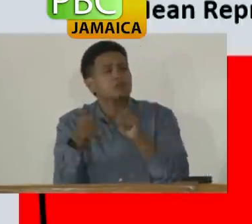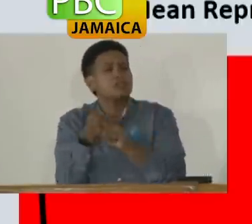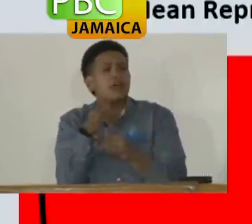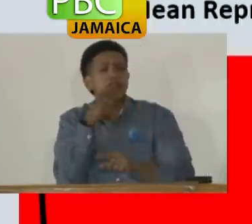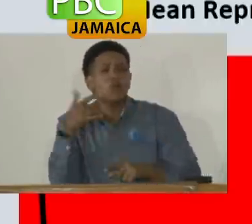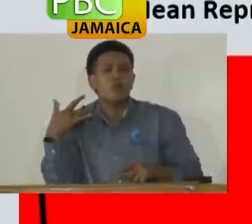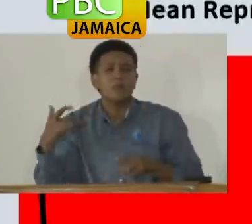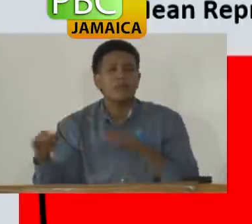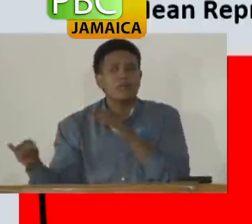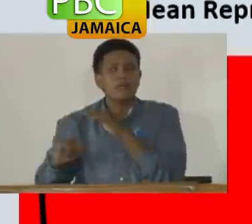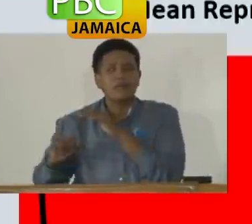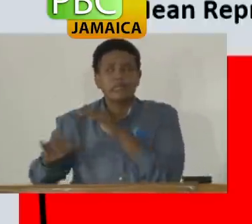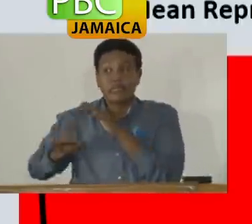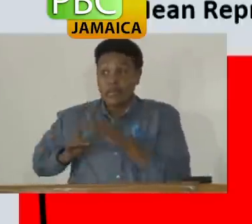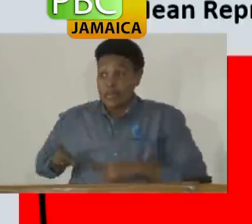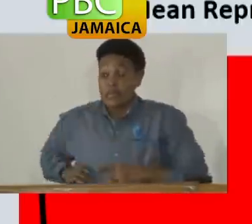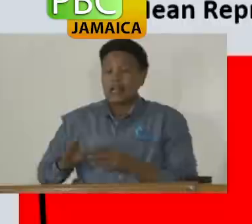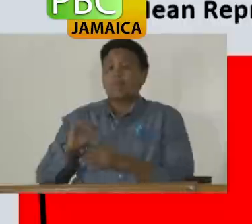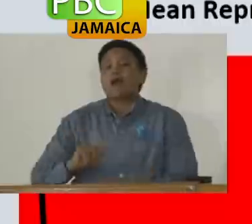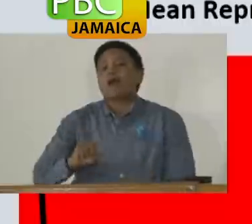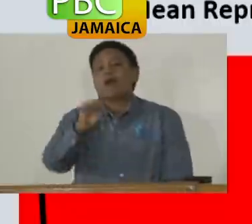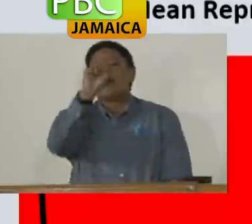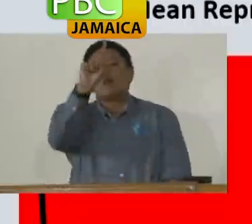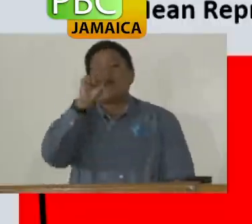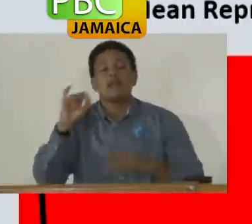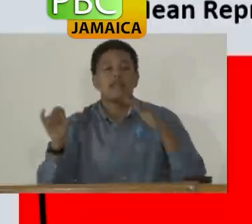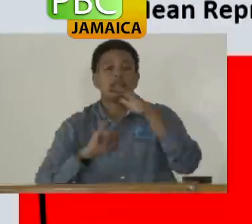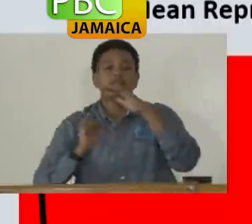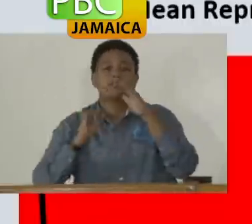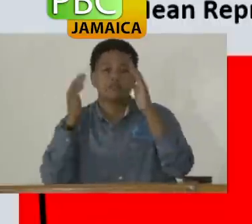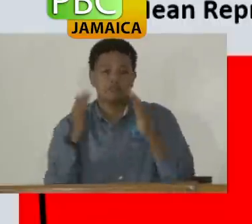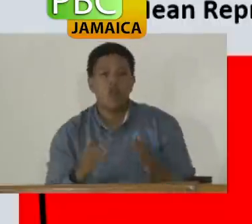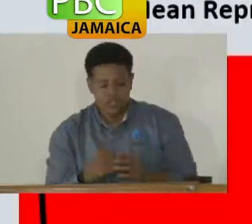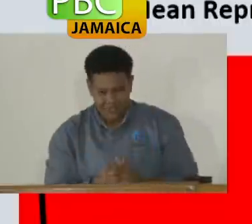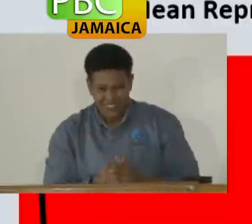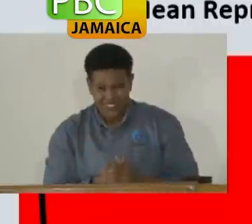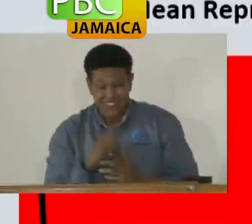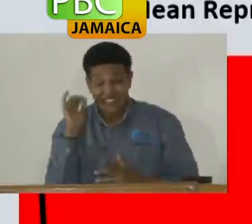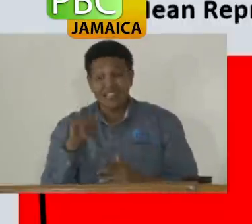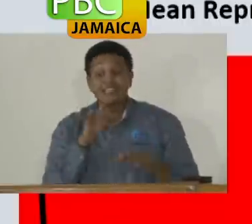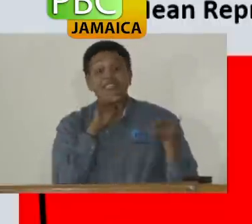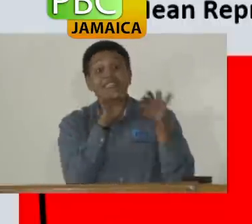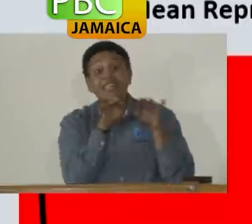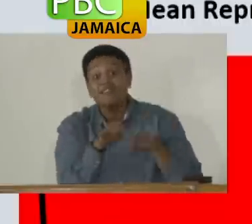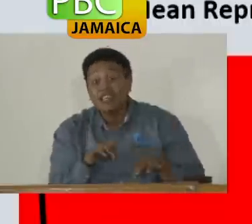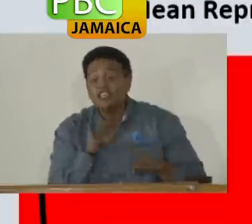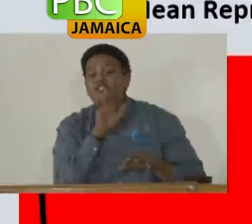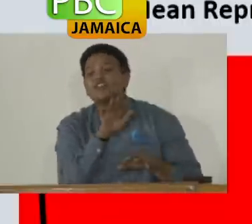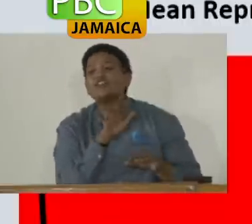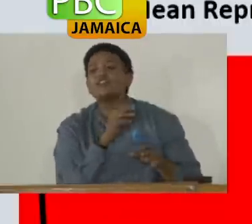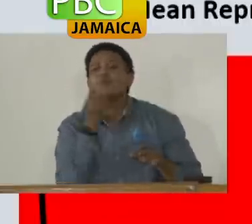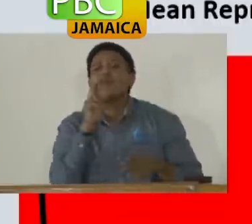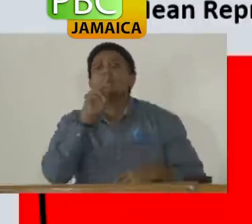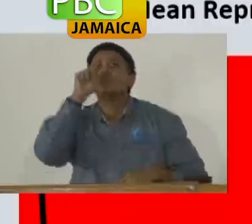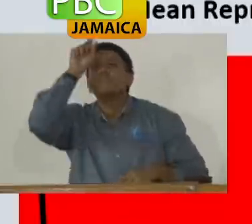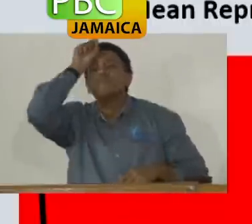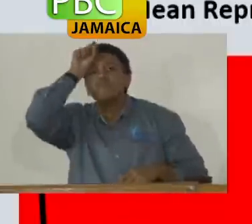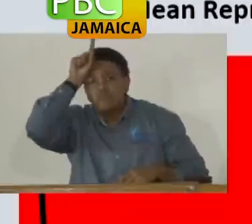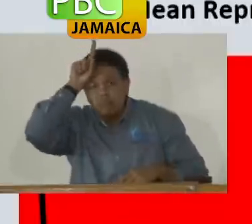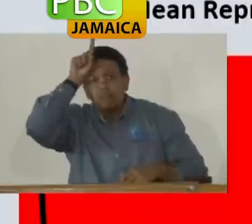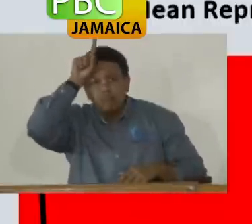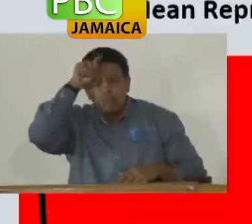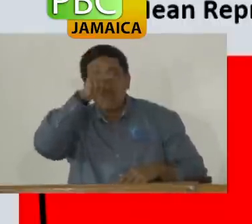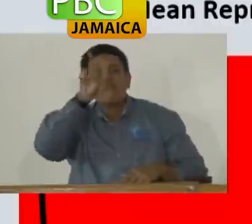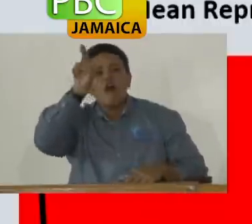are infected by a single infected person, that is the definition or the understanding of